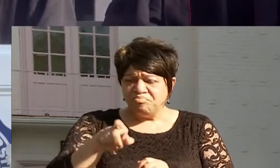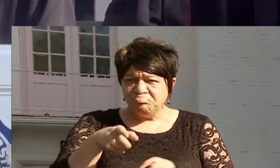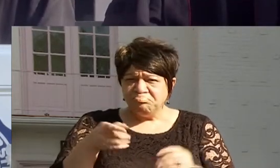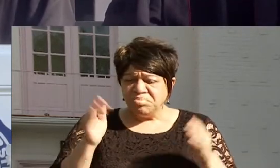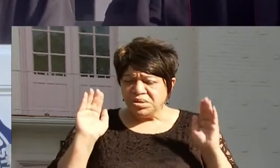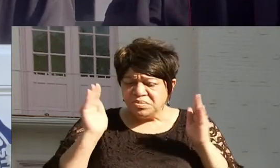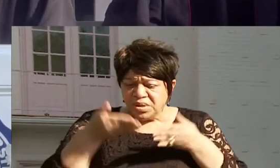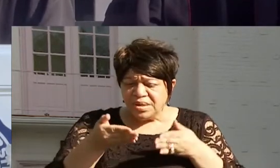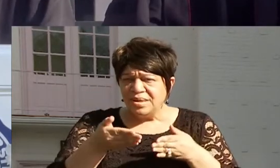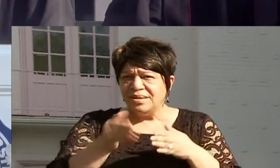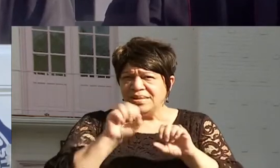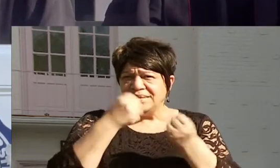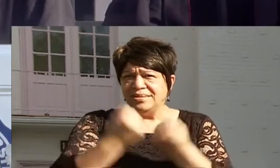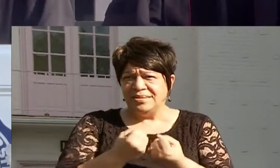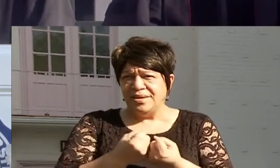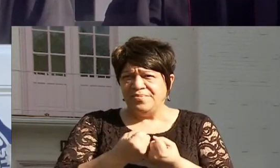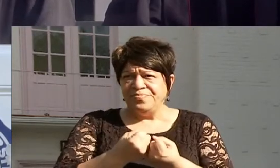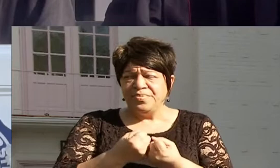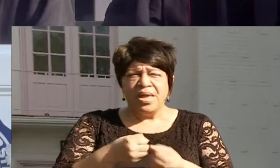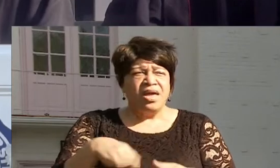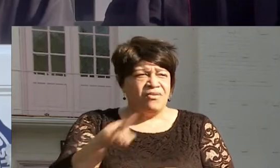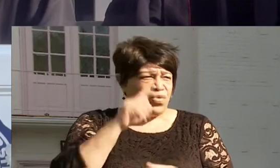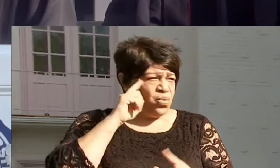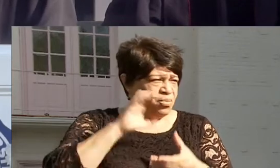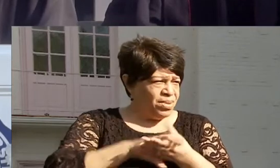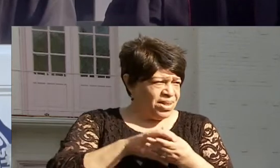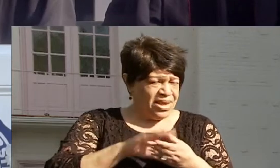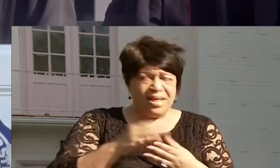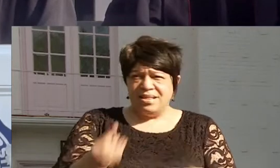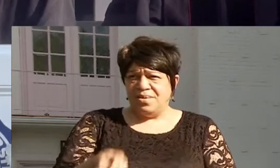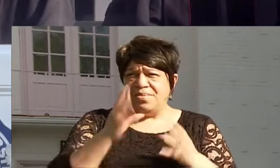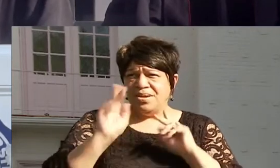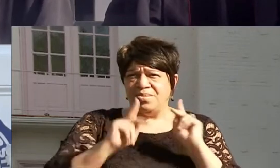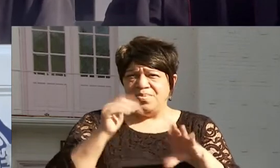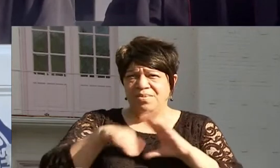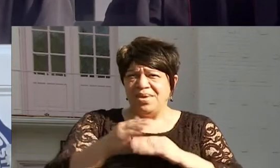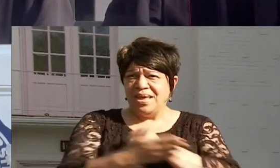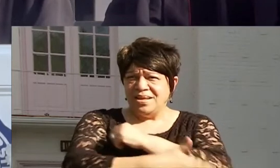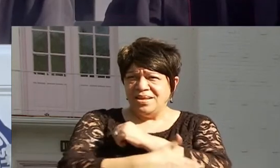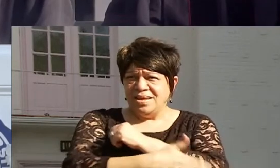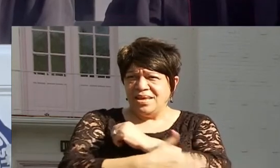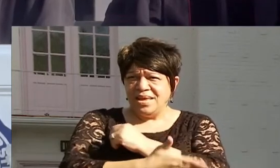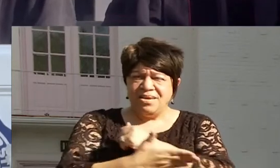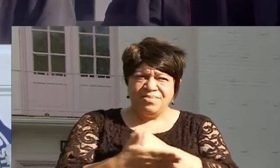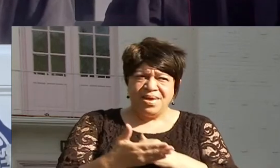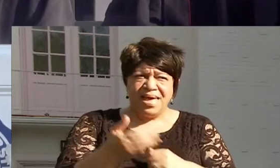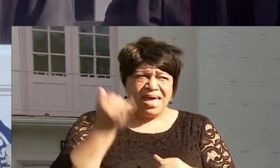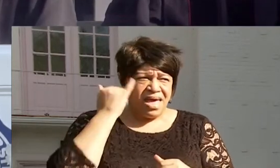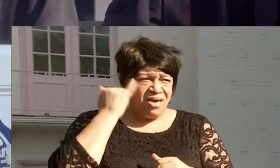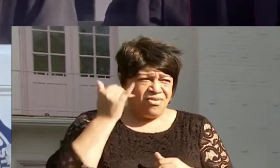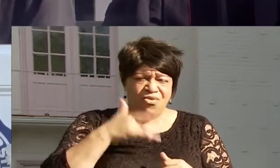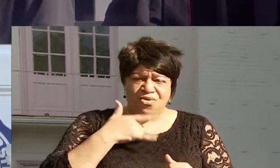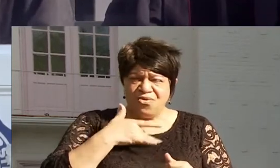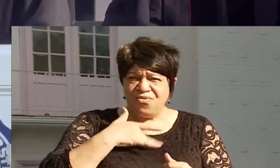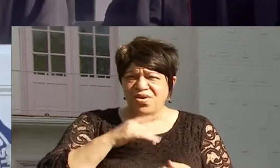in place, and believe me, there are many in this country, then one's individuality is inherently in jeopardy. Change the system here because that system